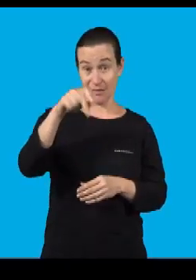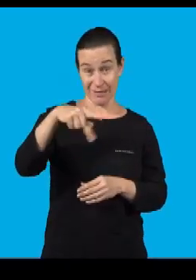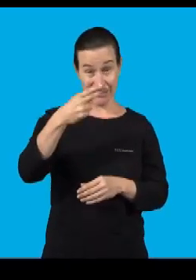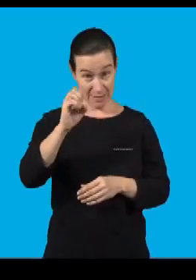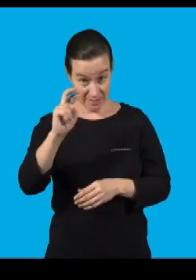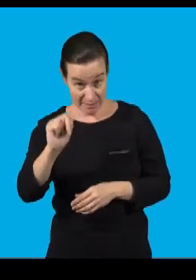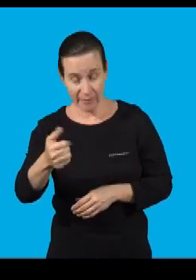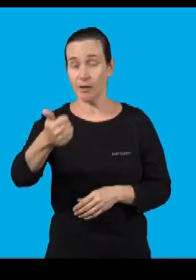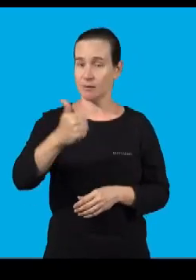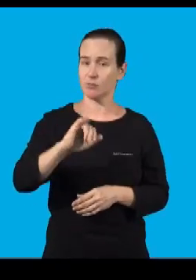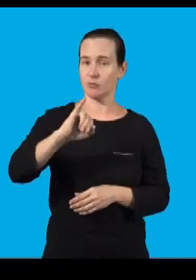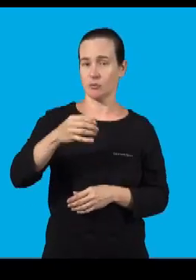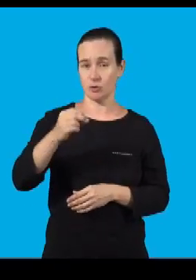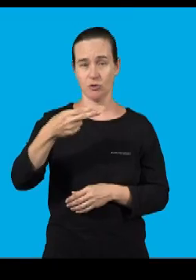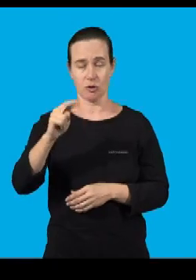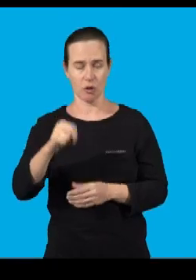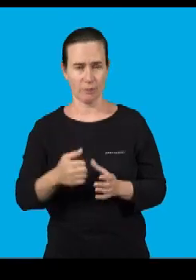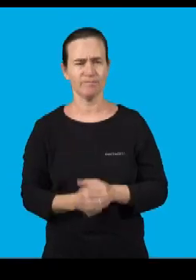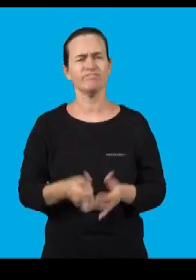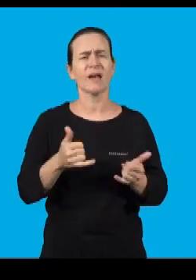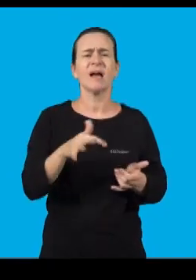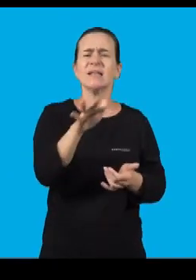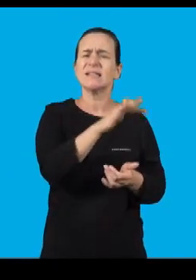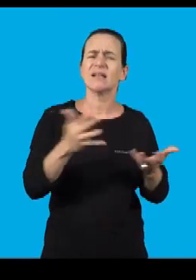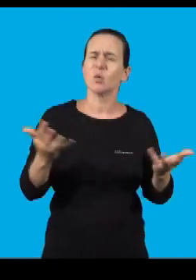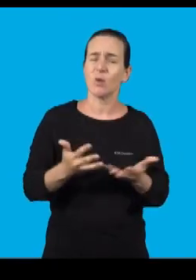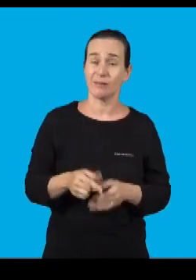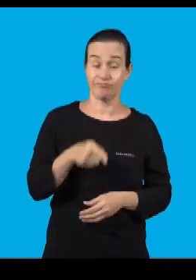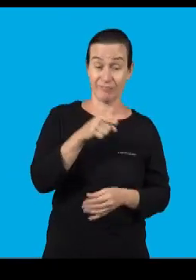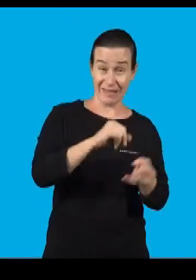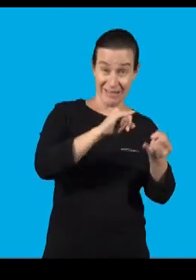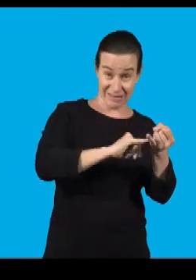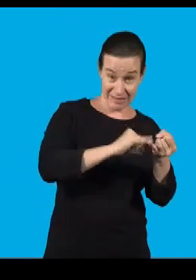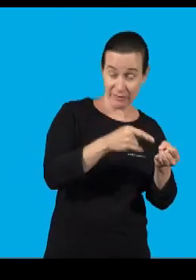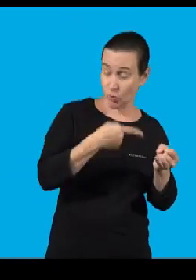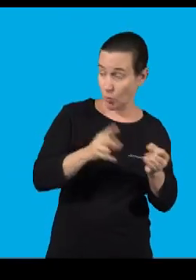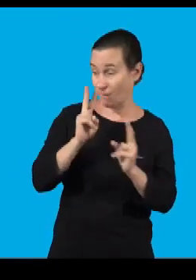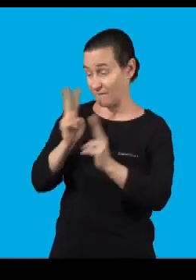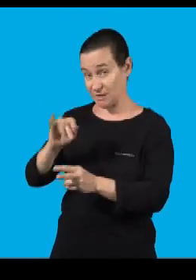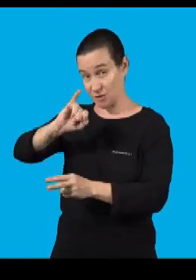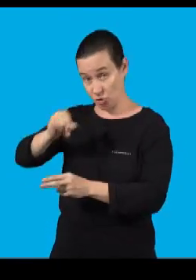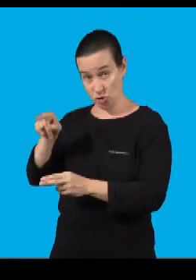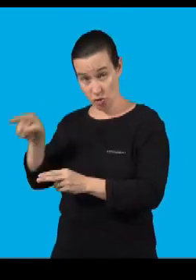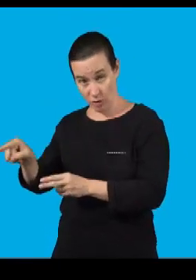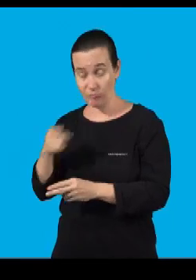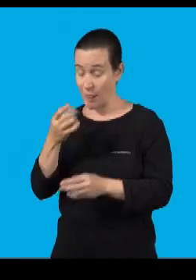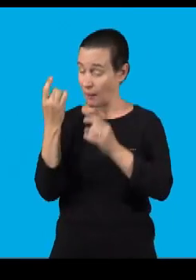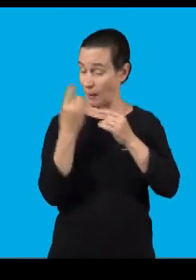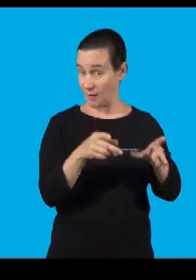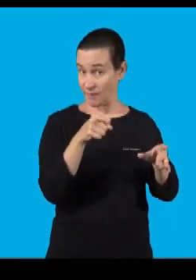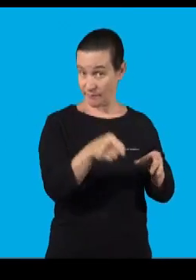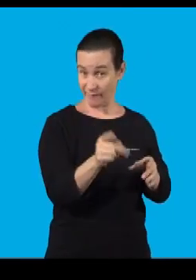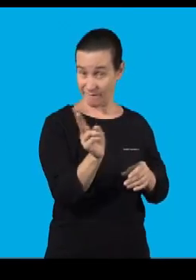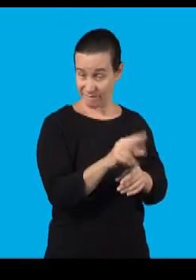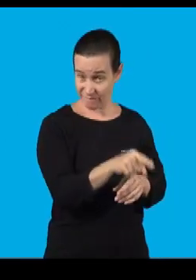Stephen and John, all right? The setting, Stephen goes to see John, which means he's traveling.